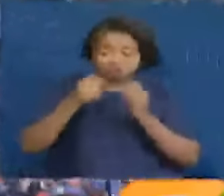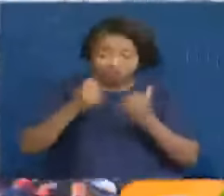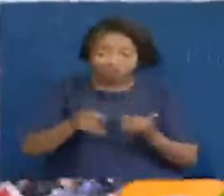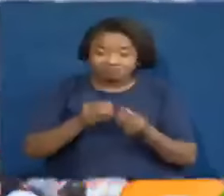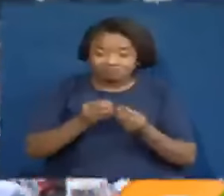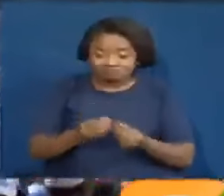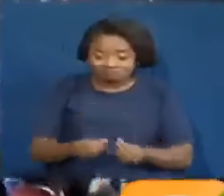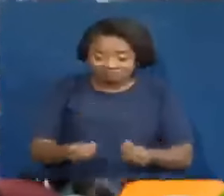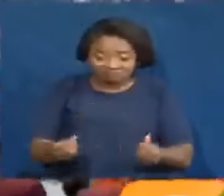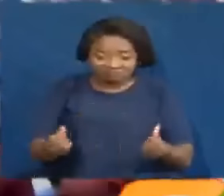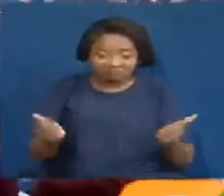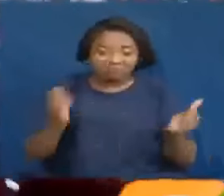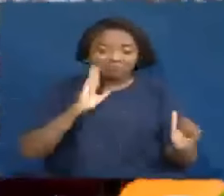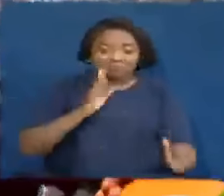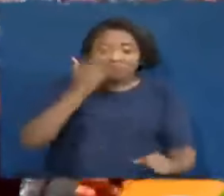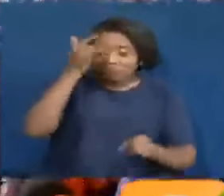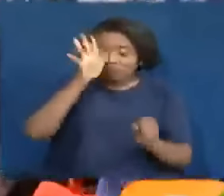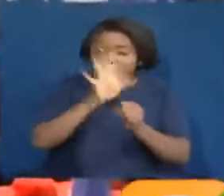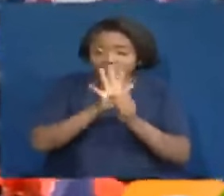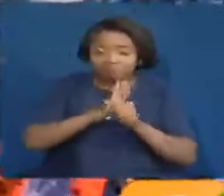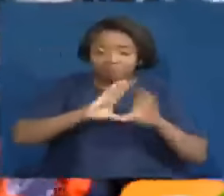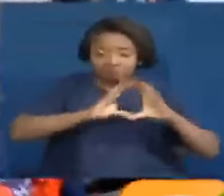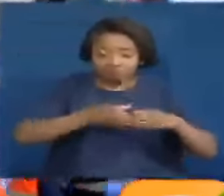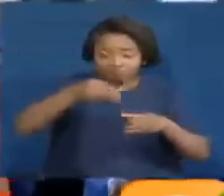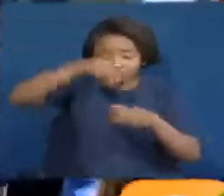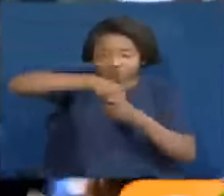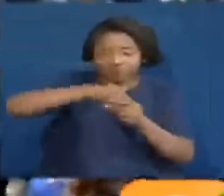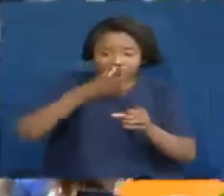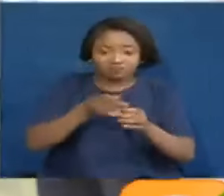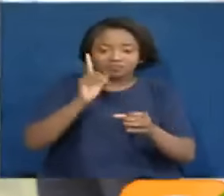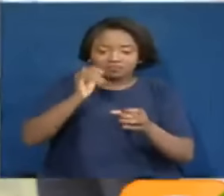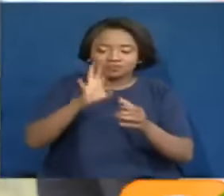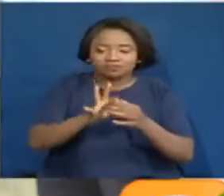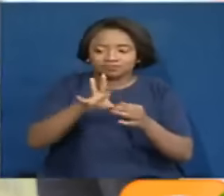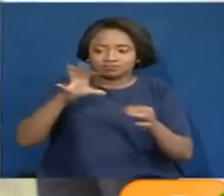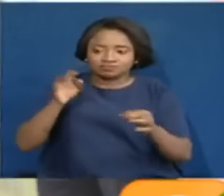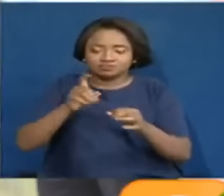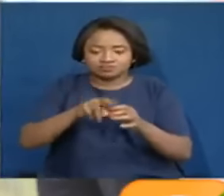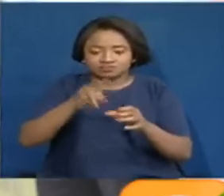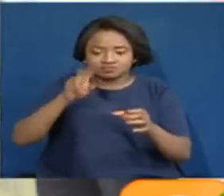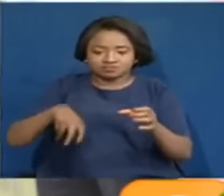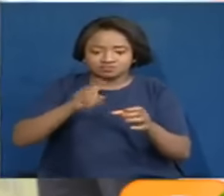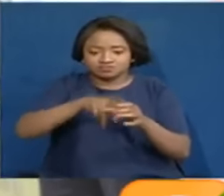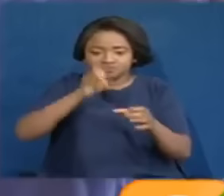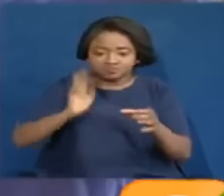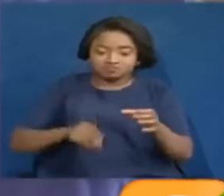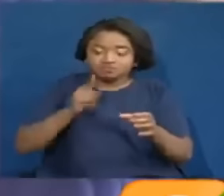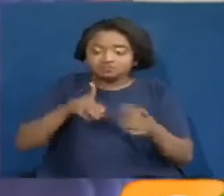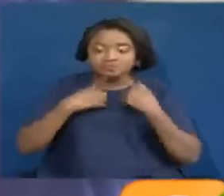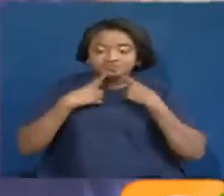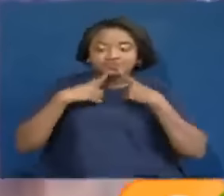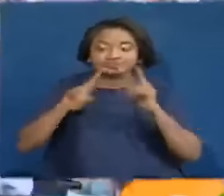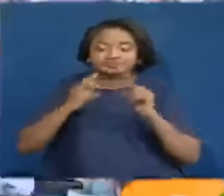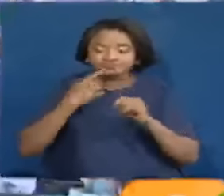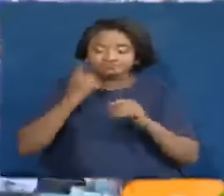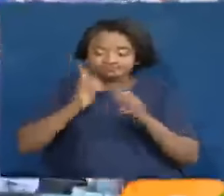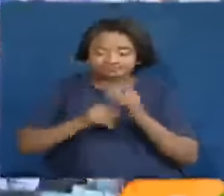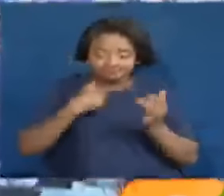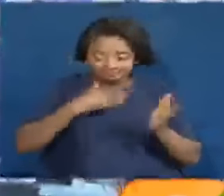oblivion, with a majority of parties that formed the movement starting to leave. The announcement that a new coalition is in the